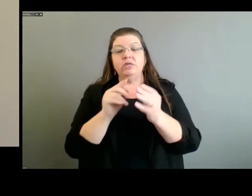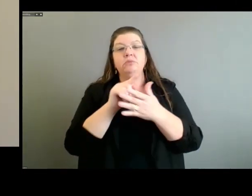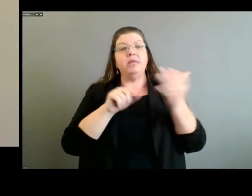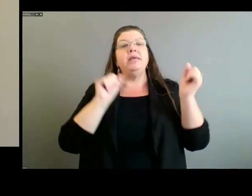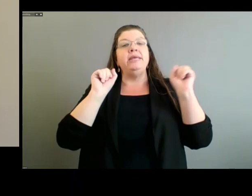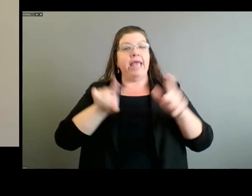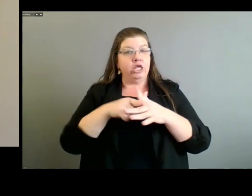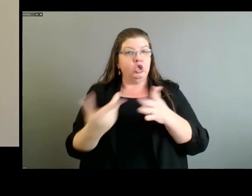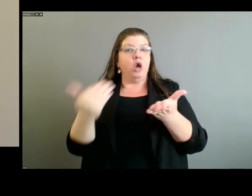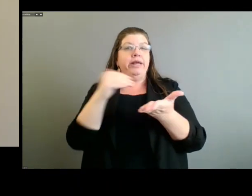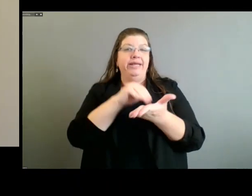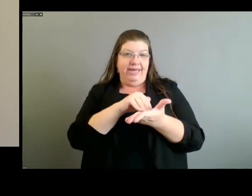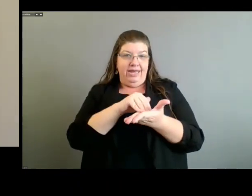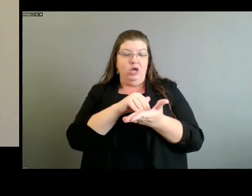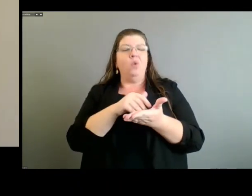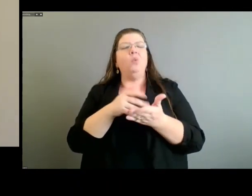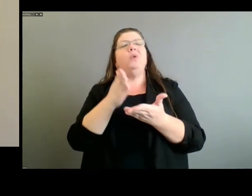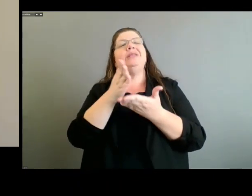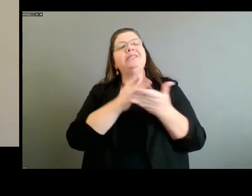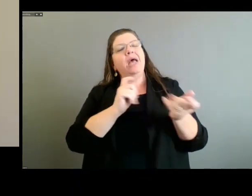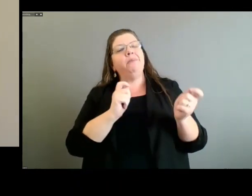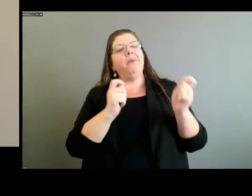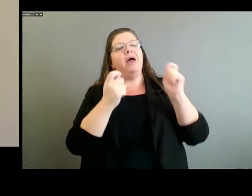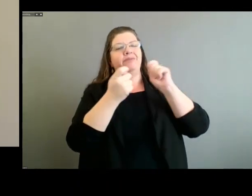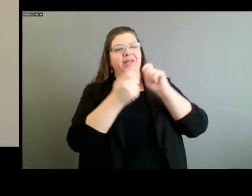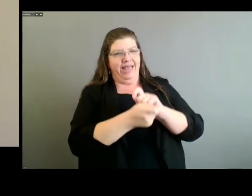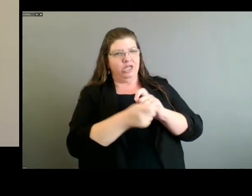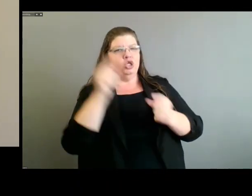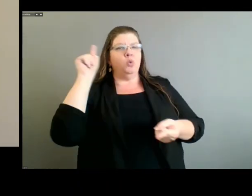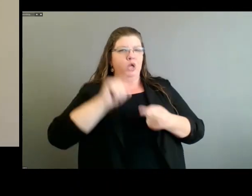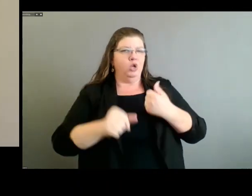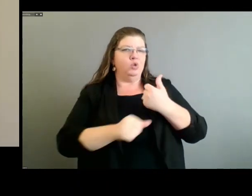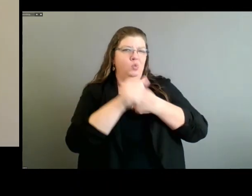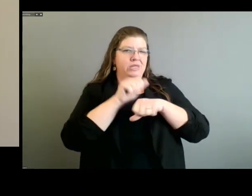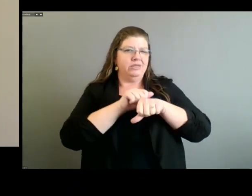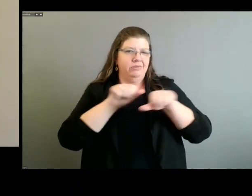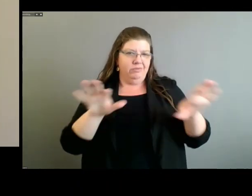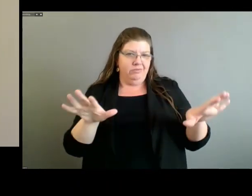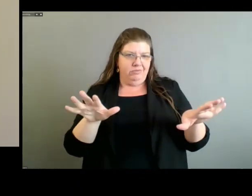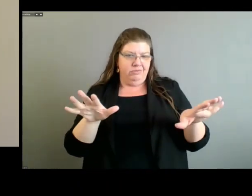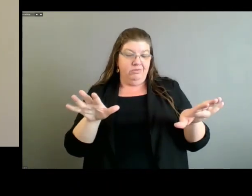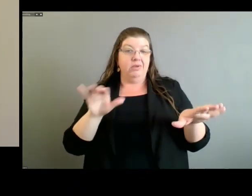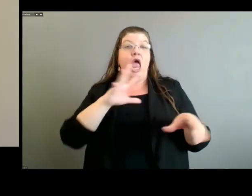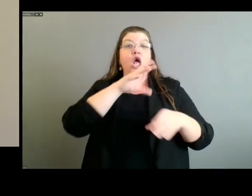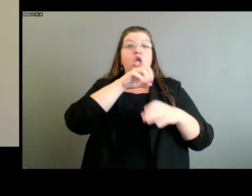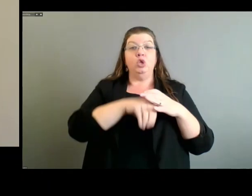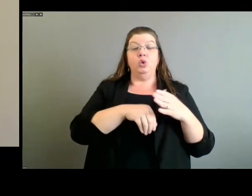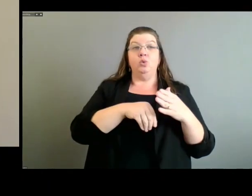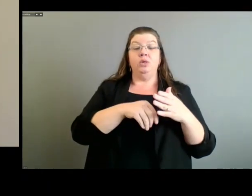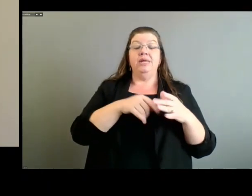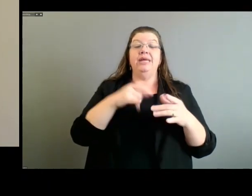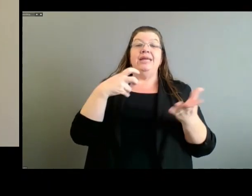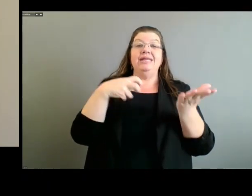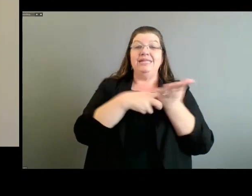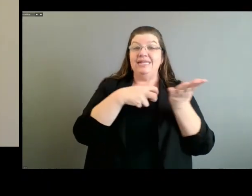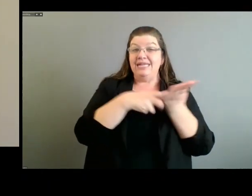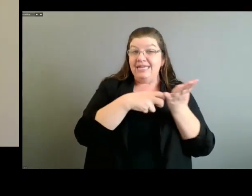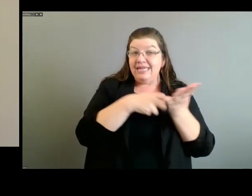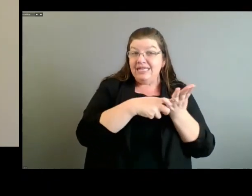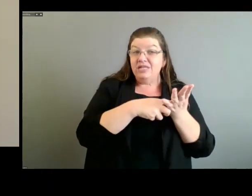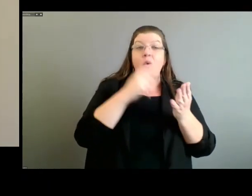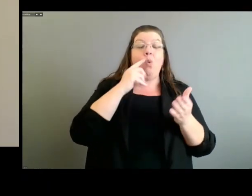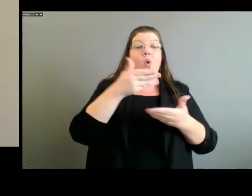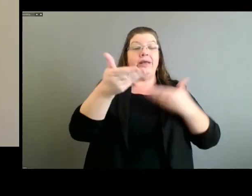resume with certain modifications to reduce their risk. This includes pre-purchased tickets or defined guest